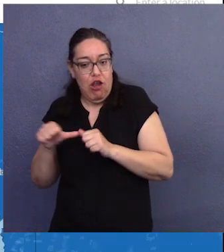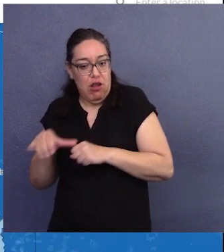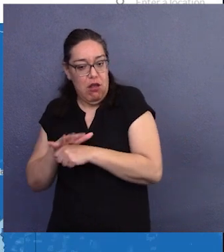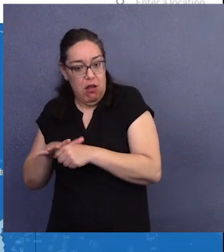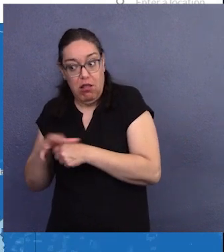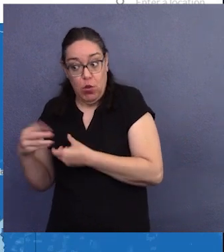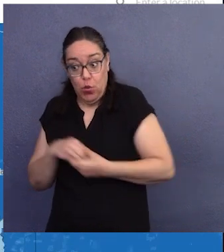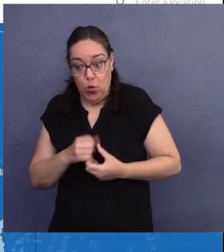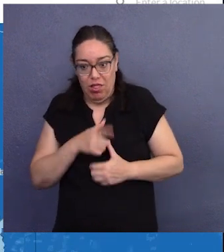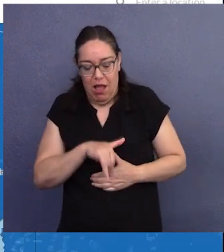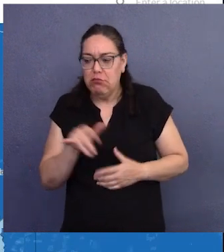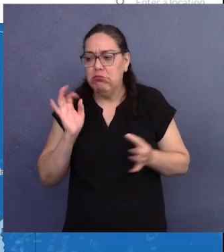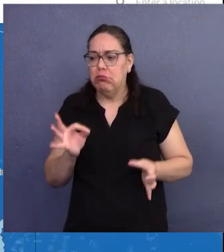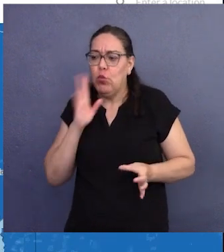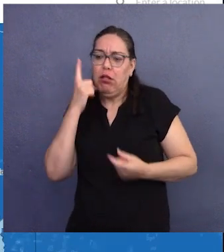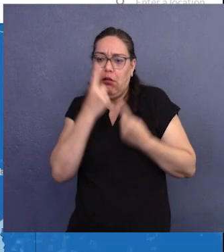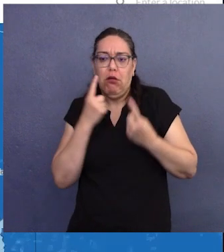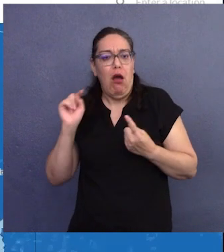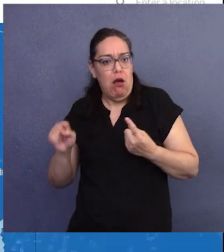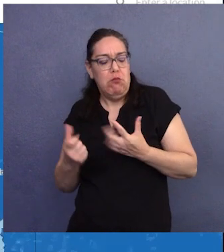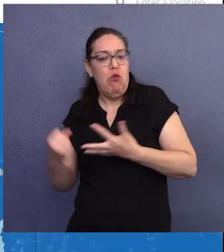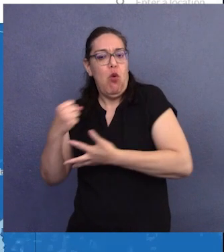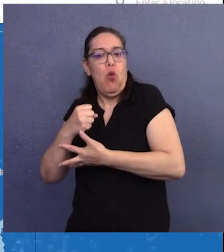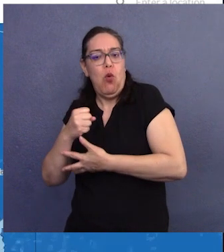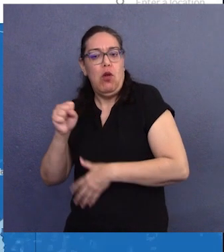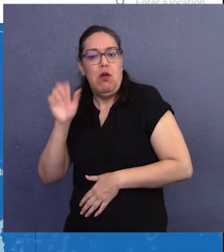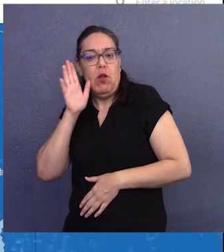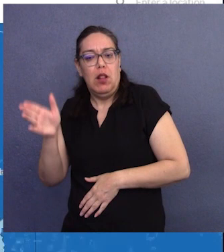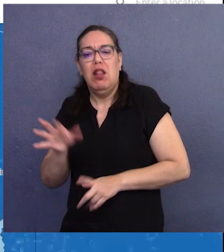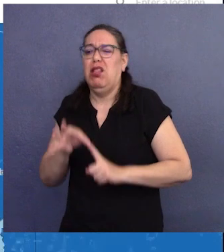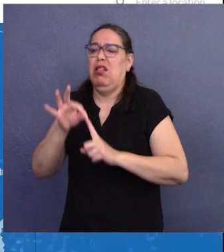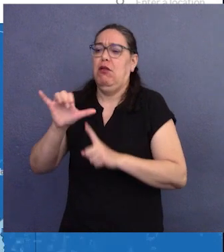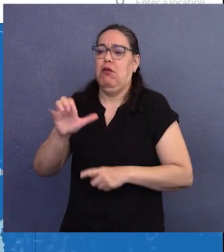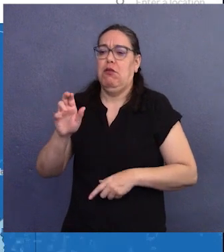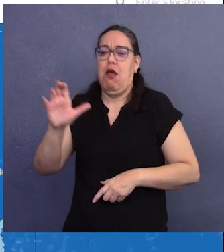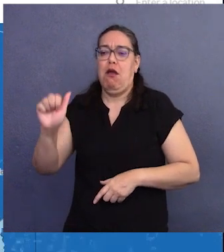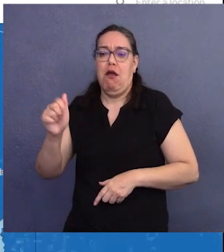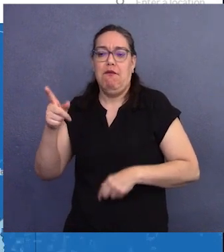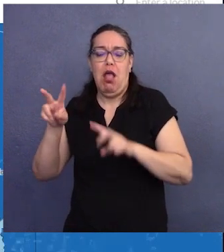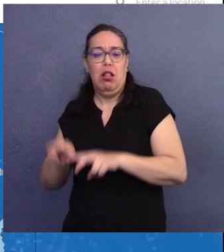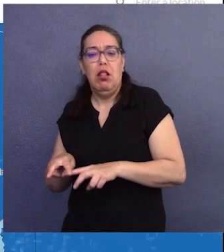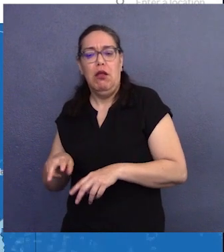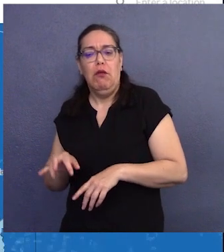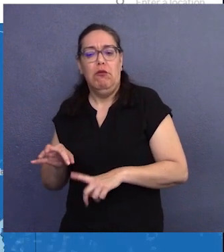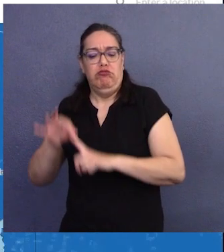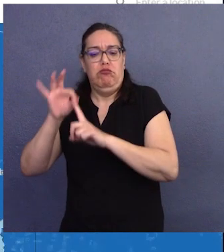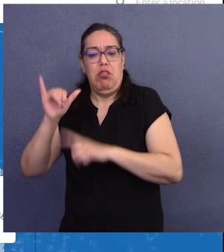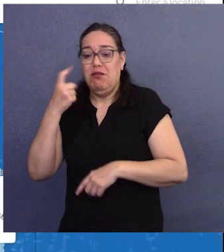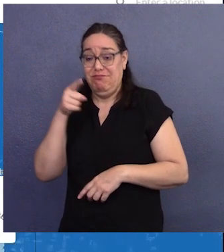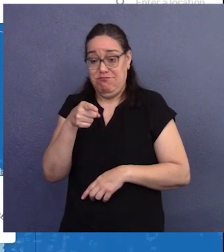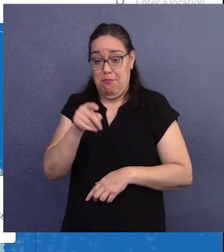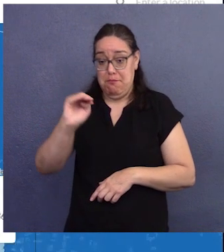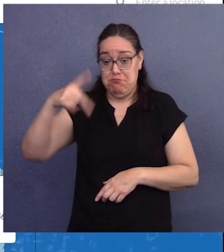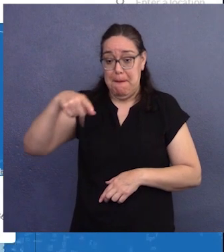will definitely be considered as a priority, especially in Yucca Valley. You know, I mean, this map